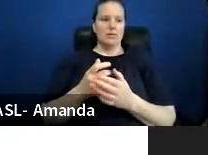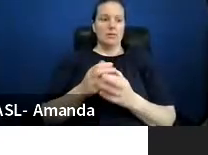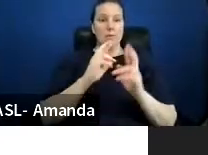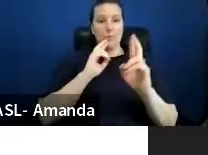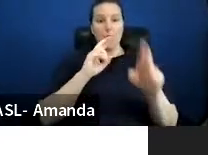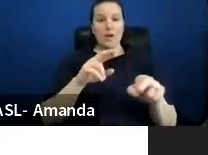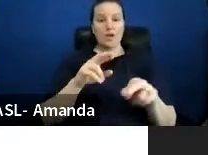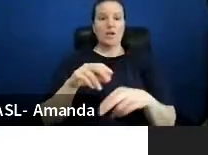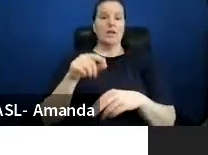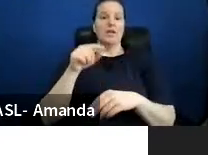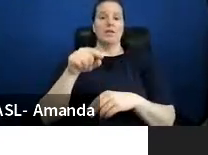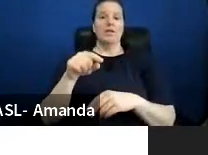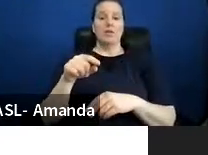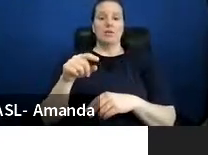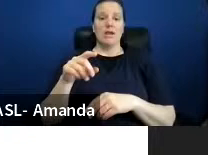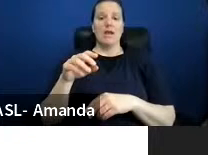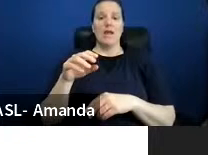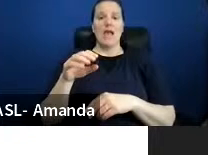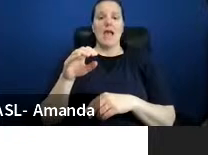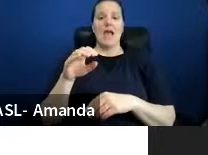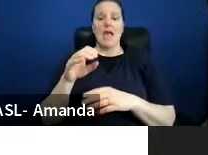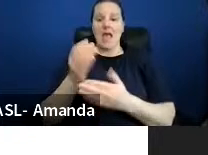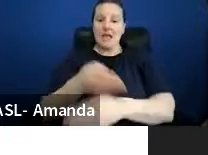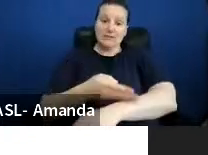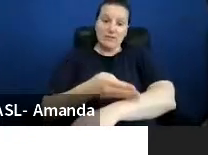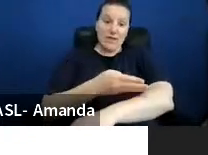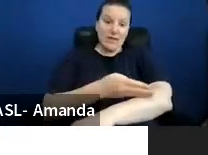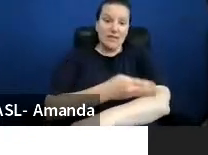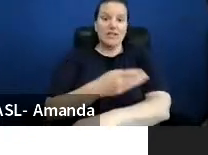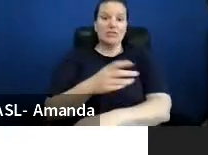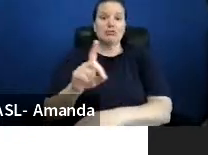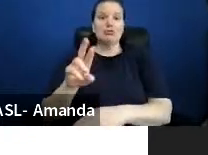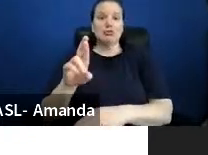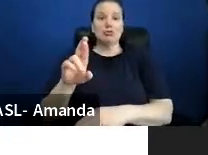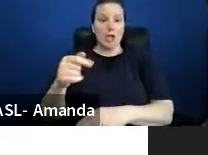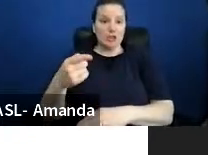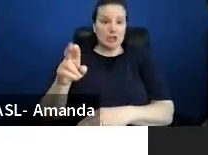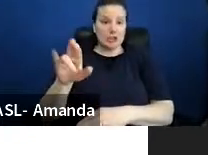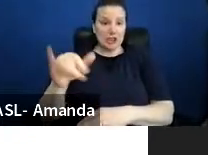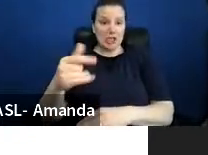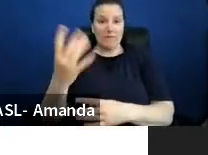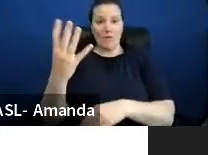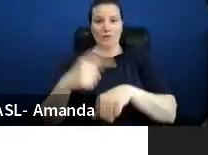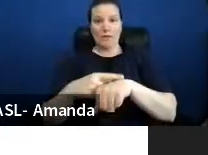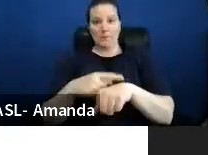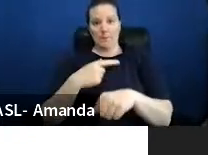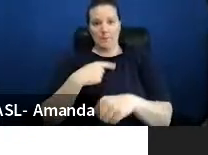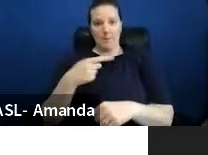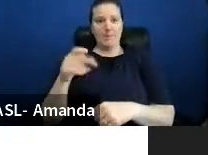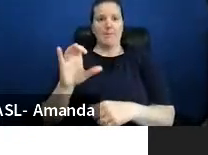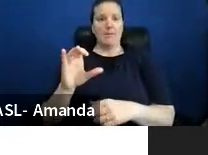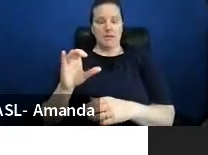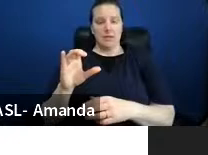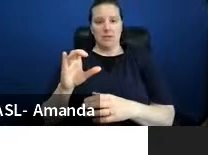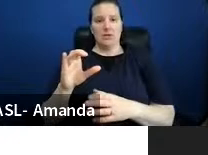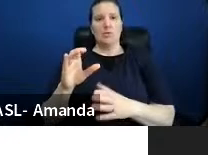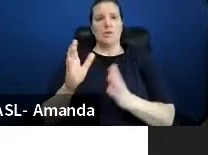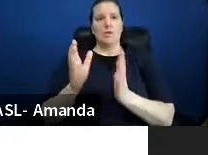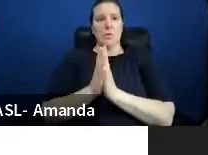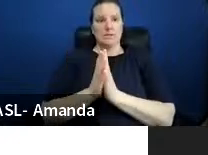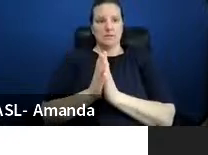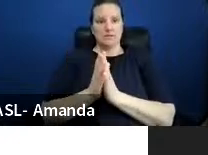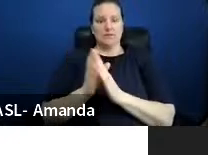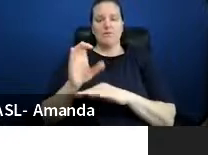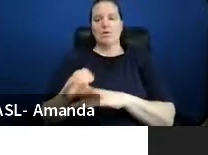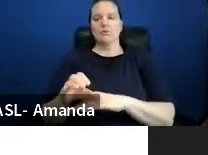and overestimated costs. My public disclosure request forced the IBR to cut its estimate